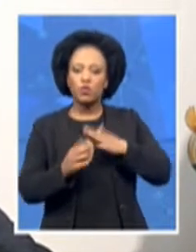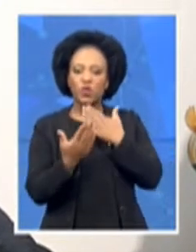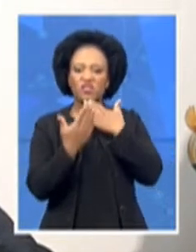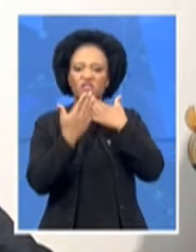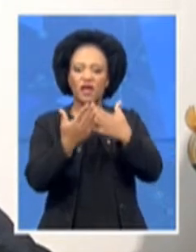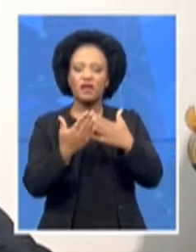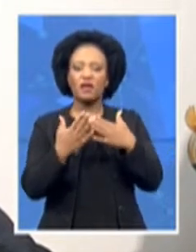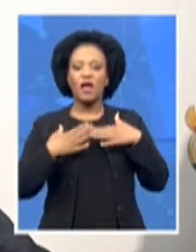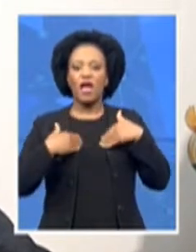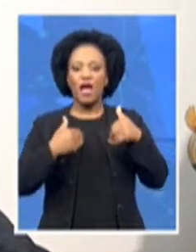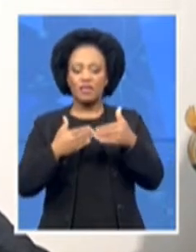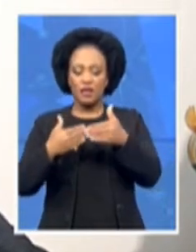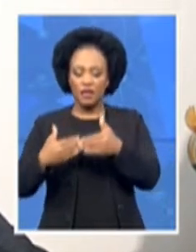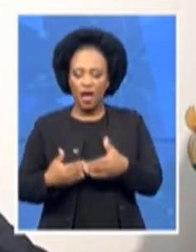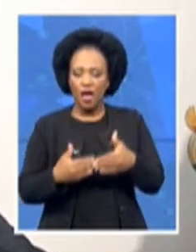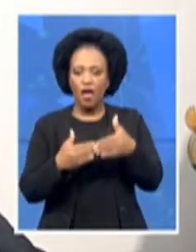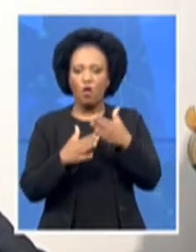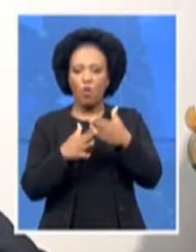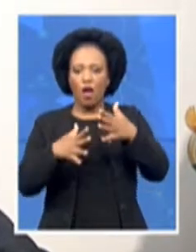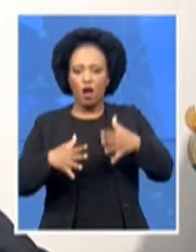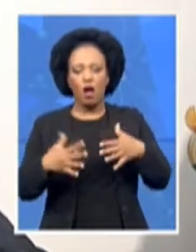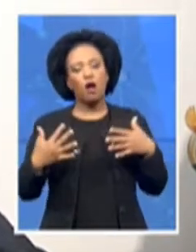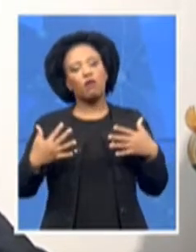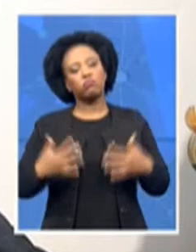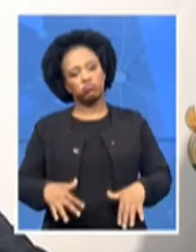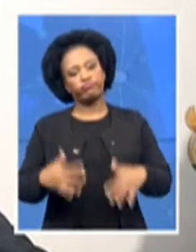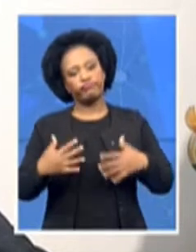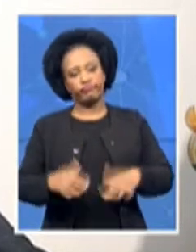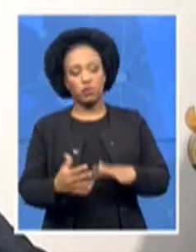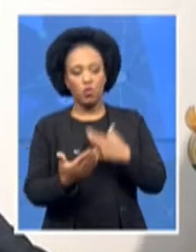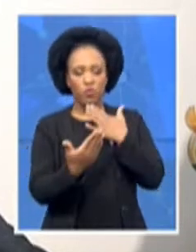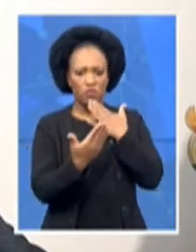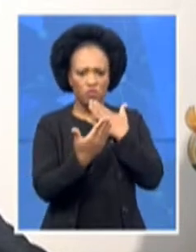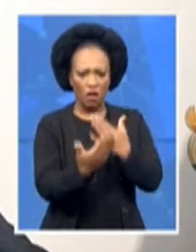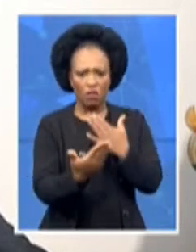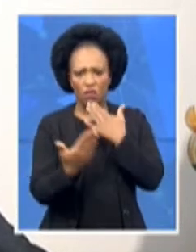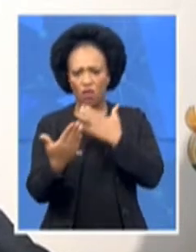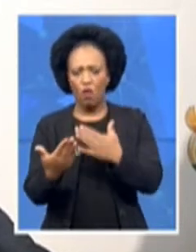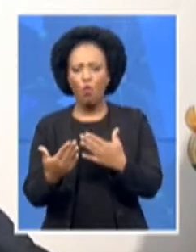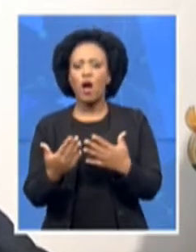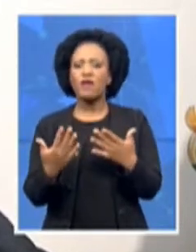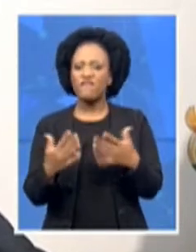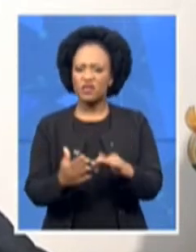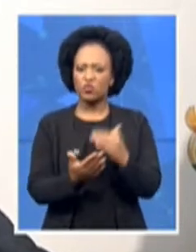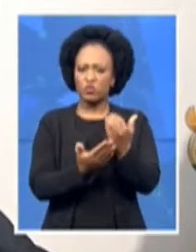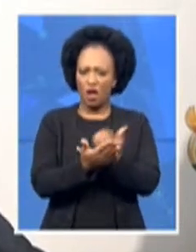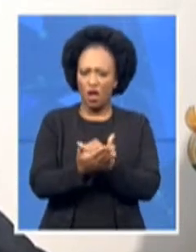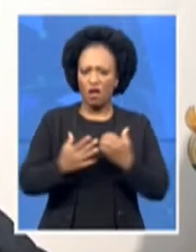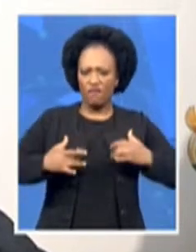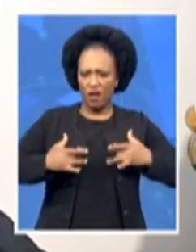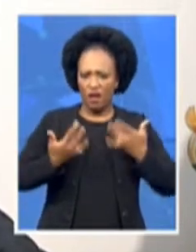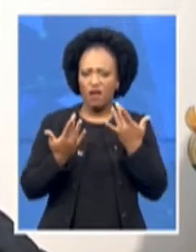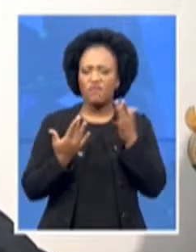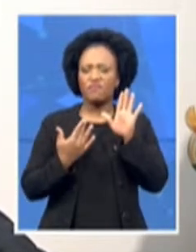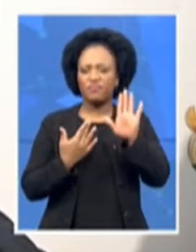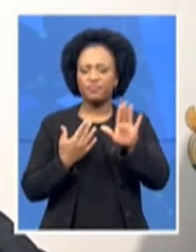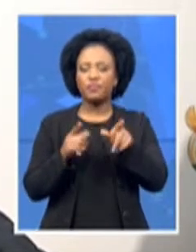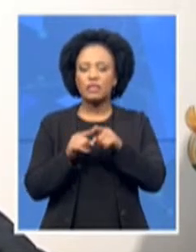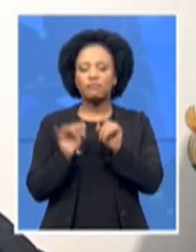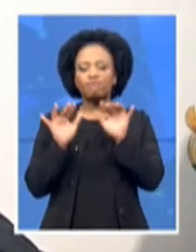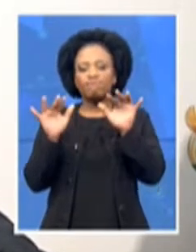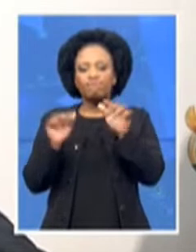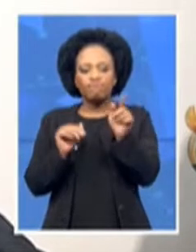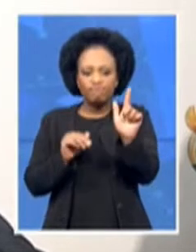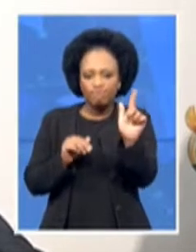up that good work of saving lives, and call upon to our people in general to say, we can defeat this